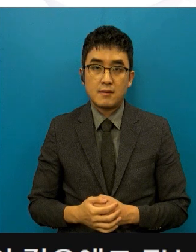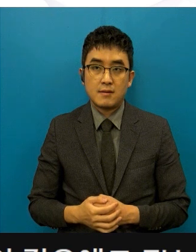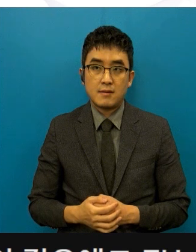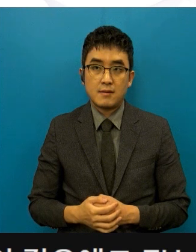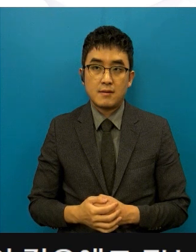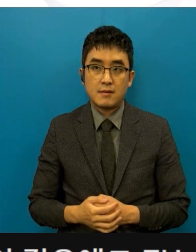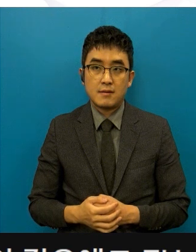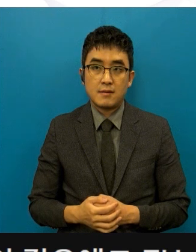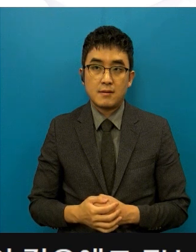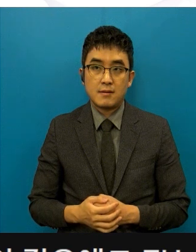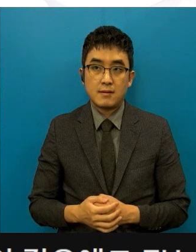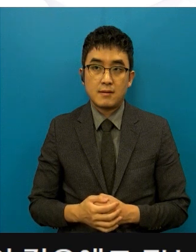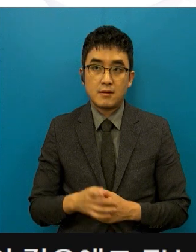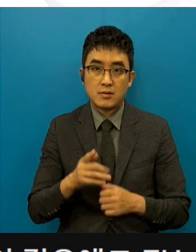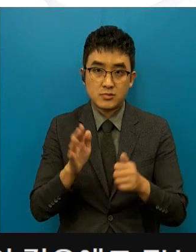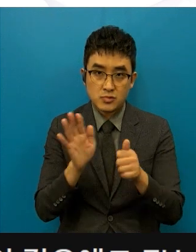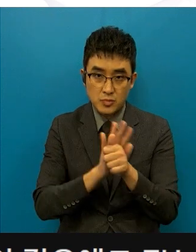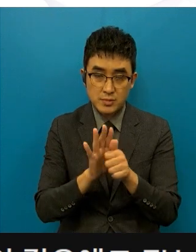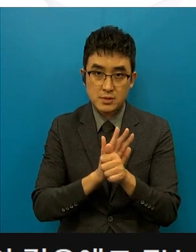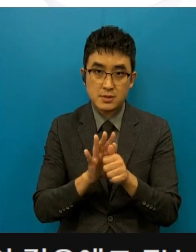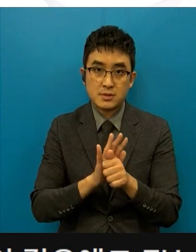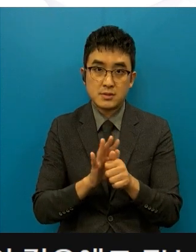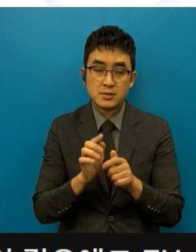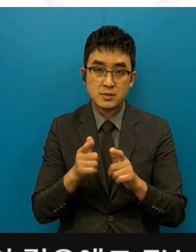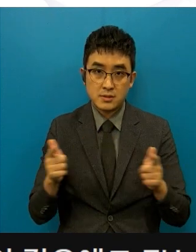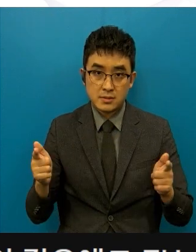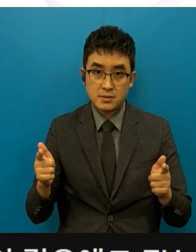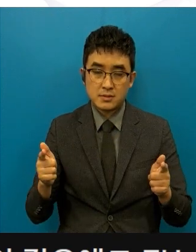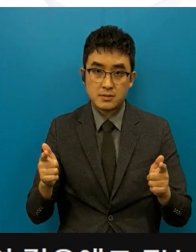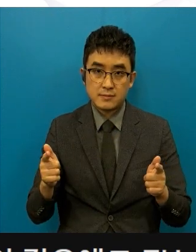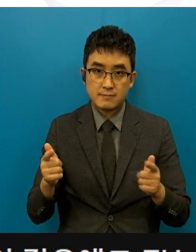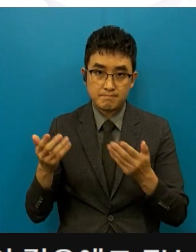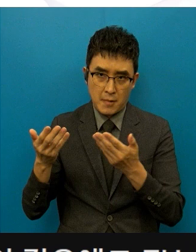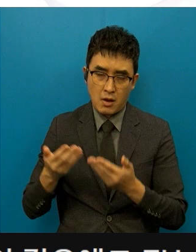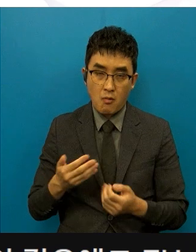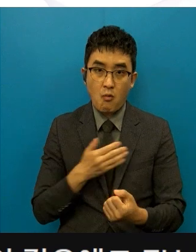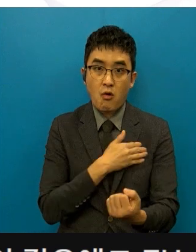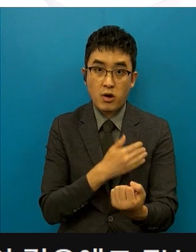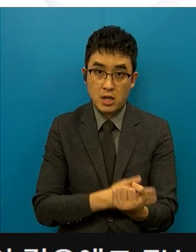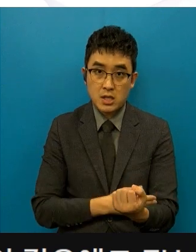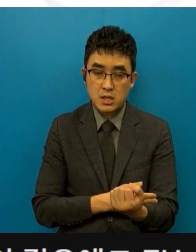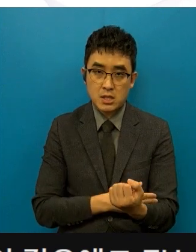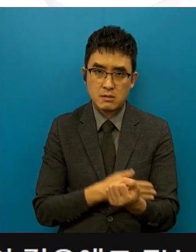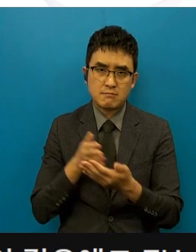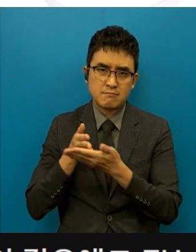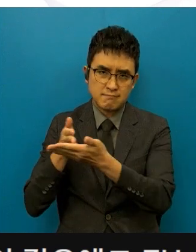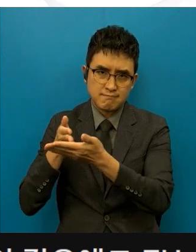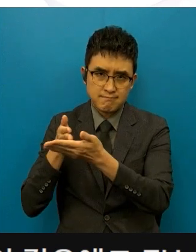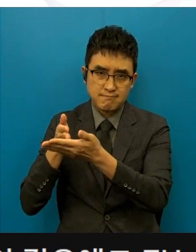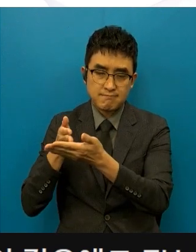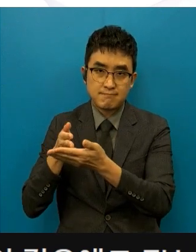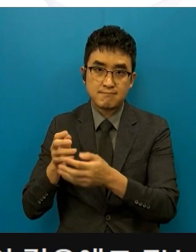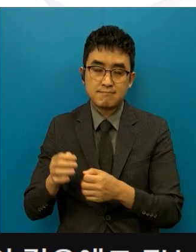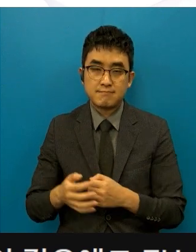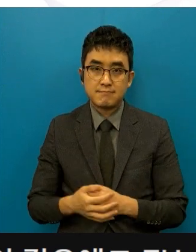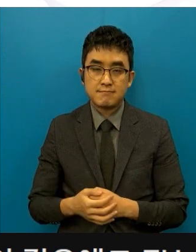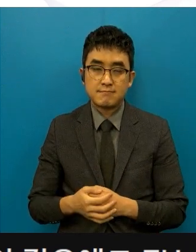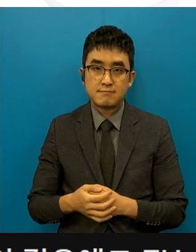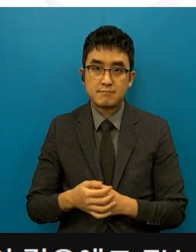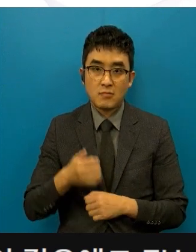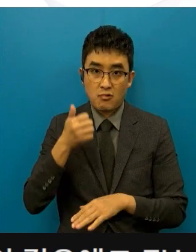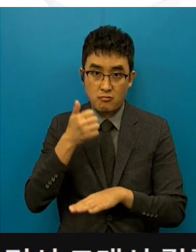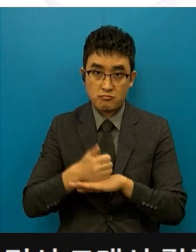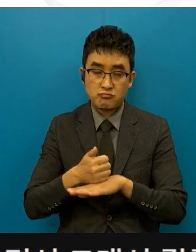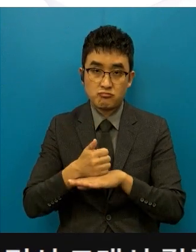So we do not have an example how the European Court of Justice would interpret, or any member state would interpret this within the